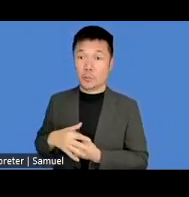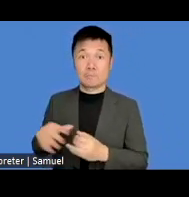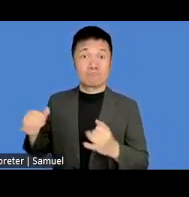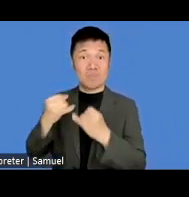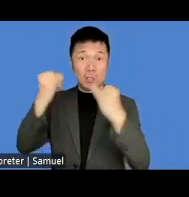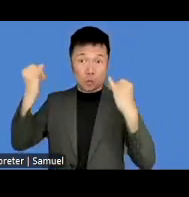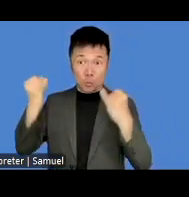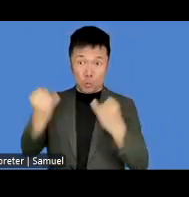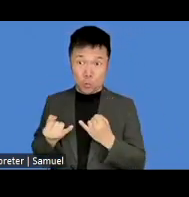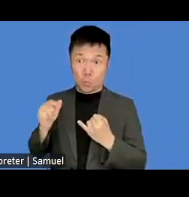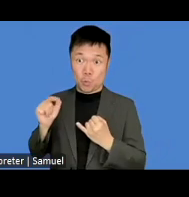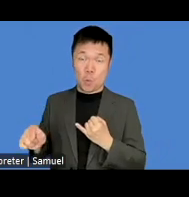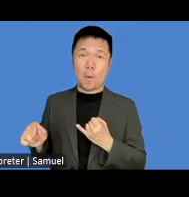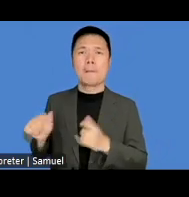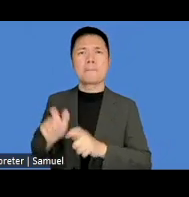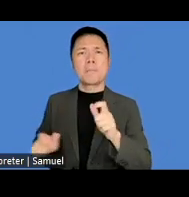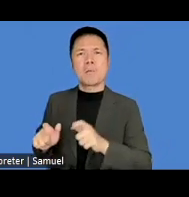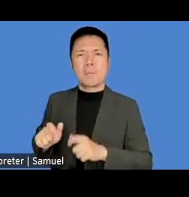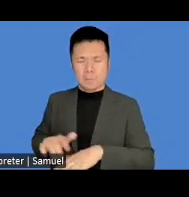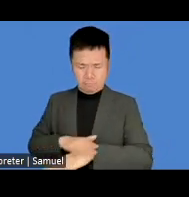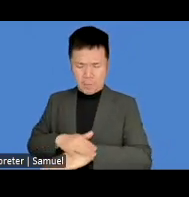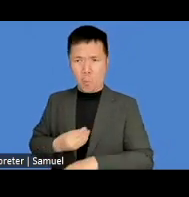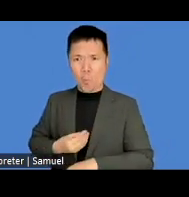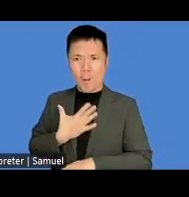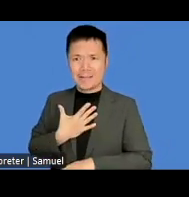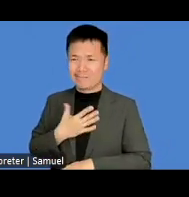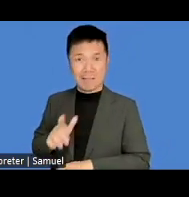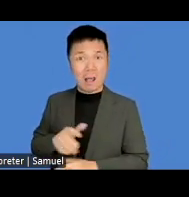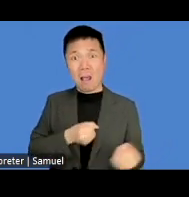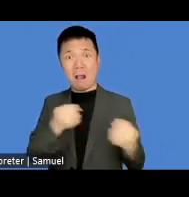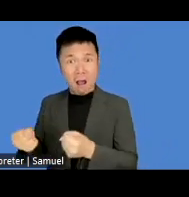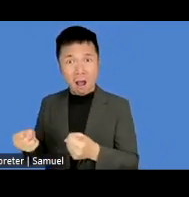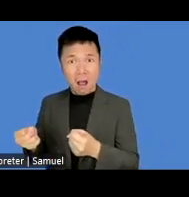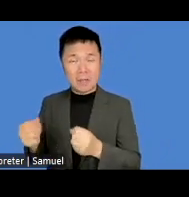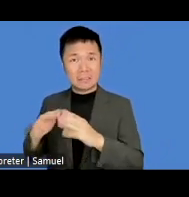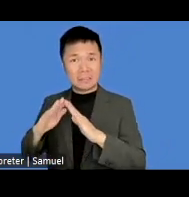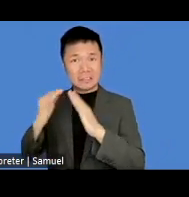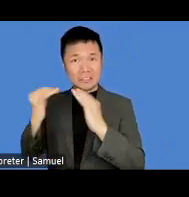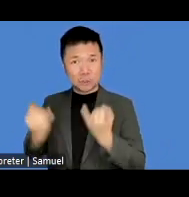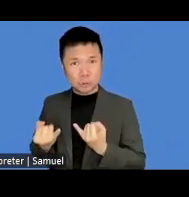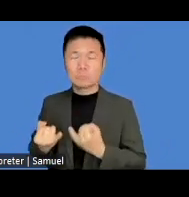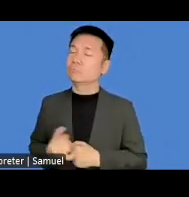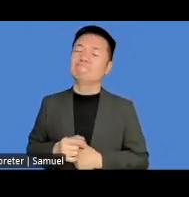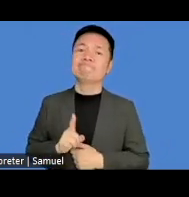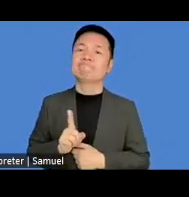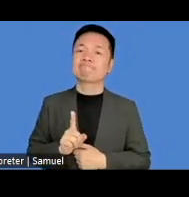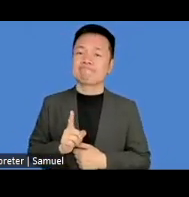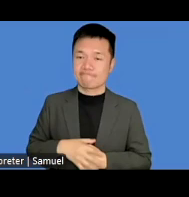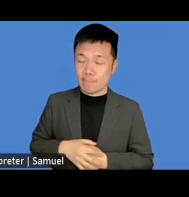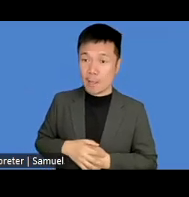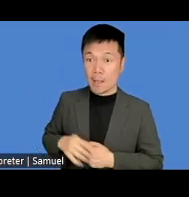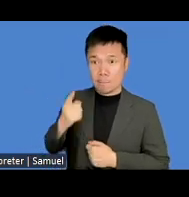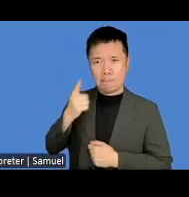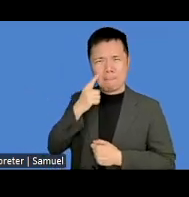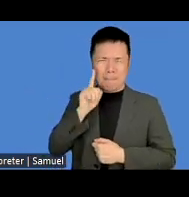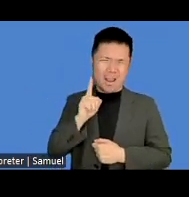institutionalization of people with albinism. However, there are still a number of lingering concerns with